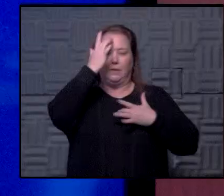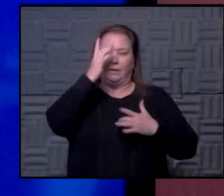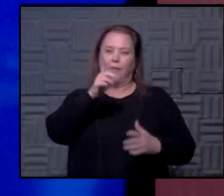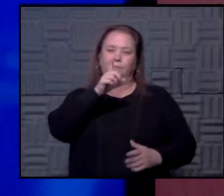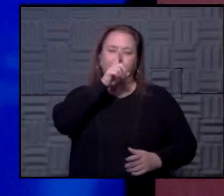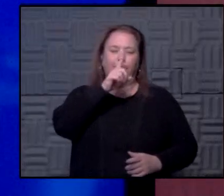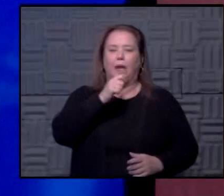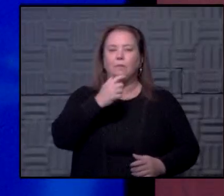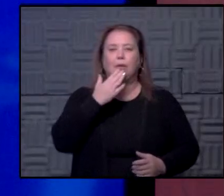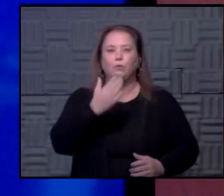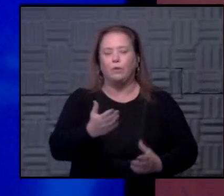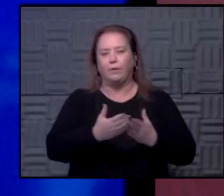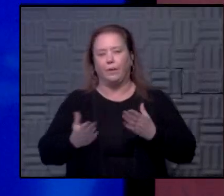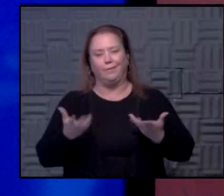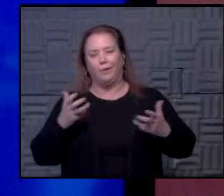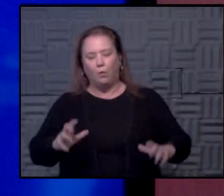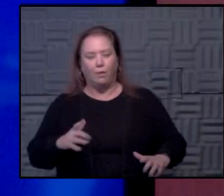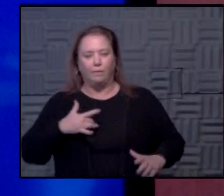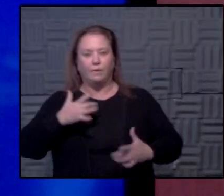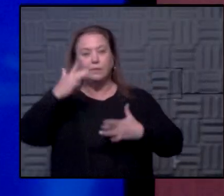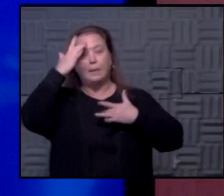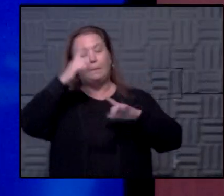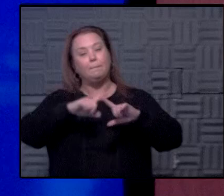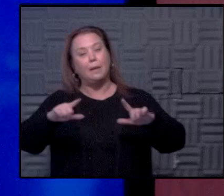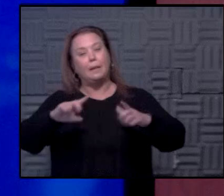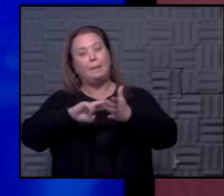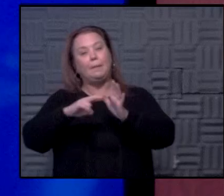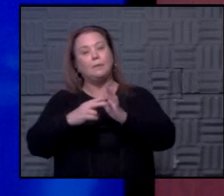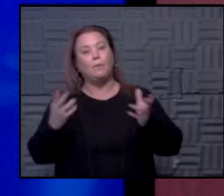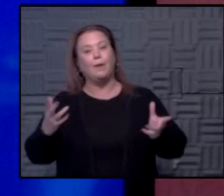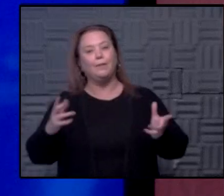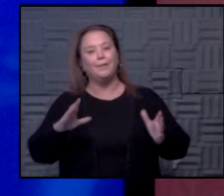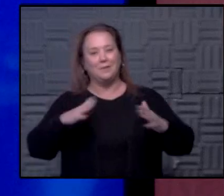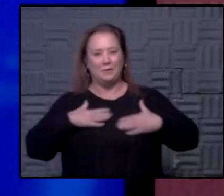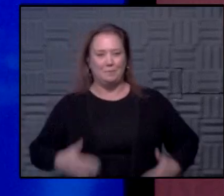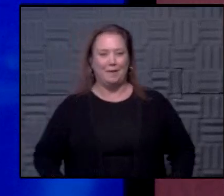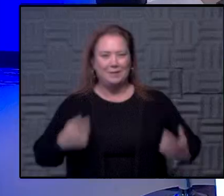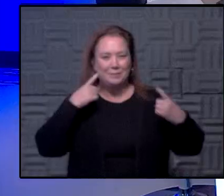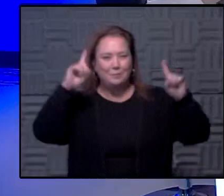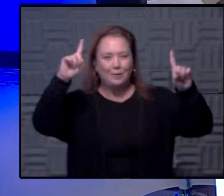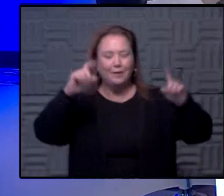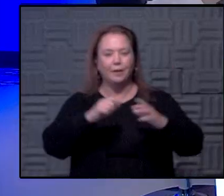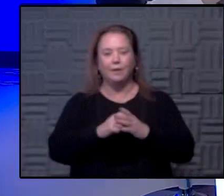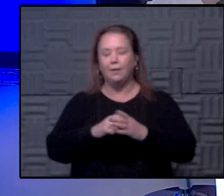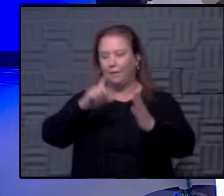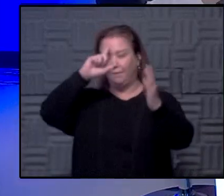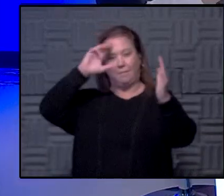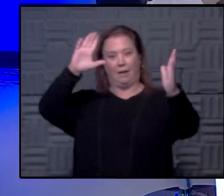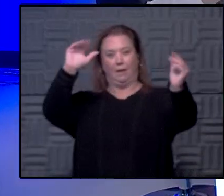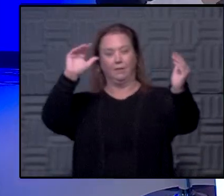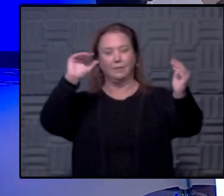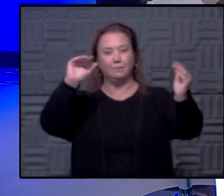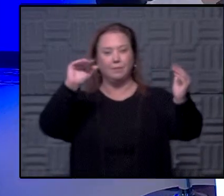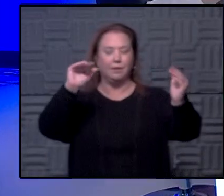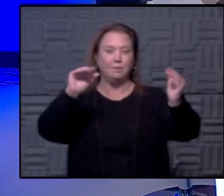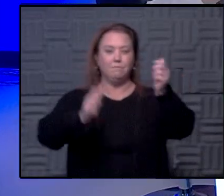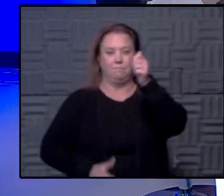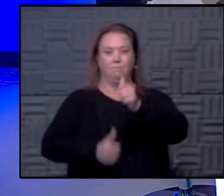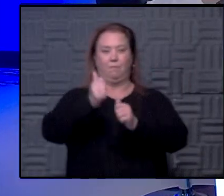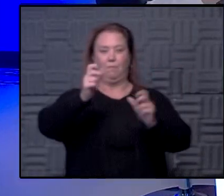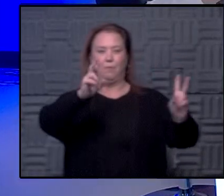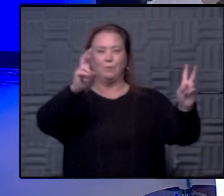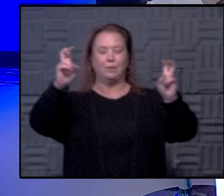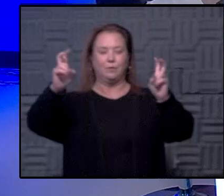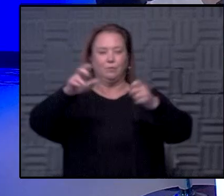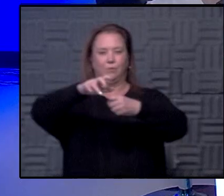to say it's a good thing, because you'd like to not feel sick, but it means your body's doing what it's supposed to do. But I suspect a majority of the issues will probably